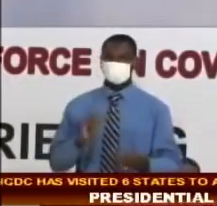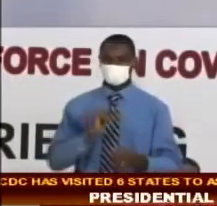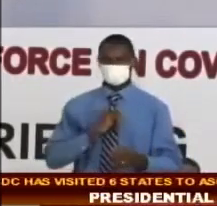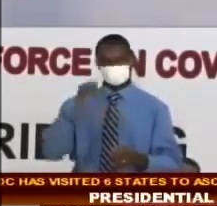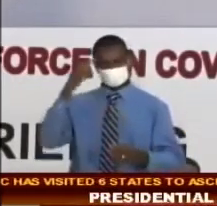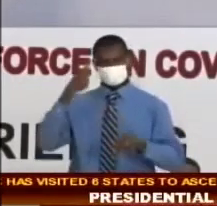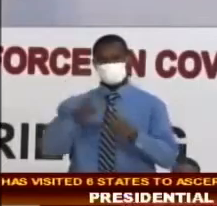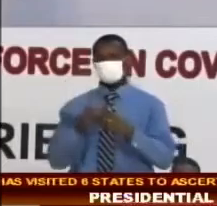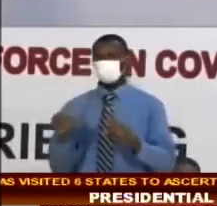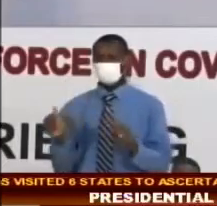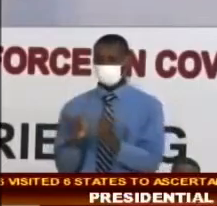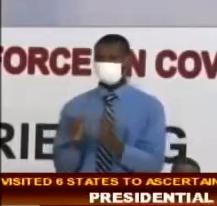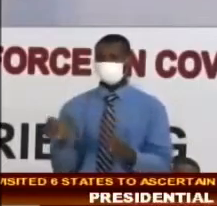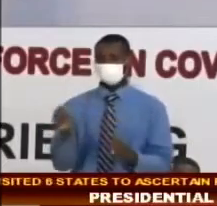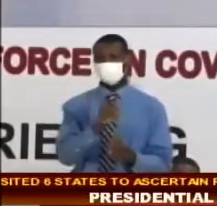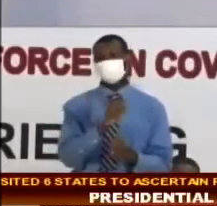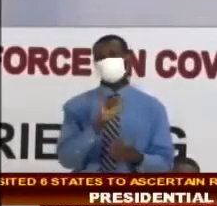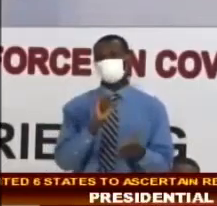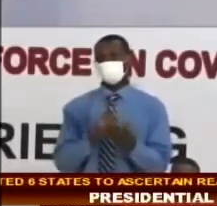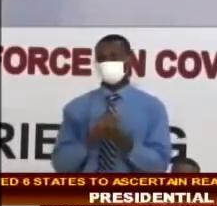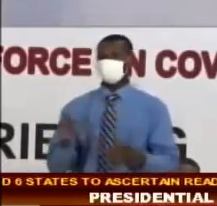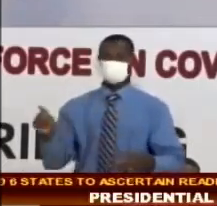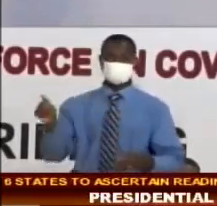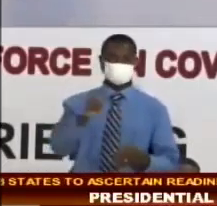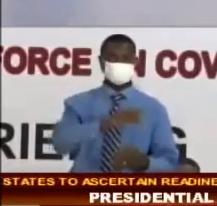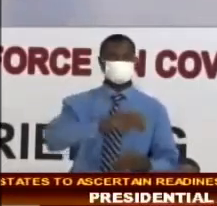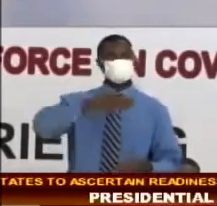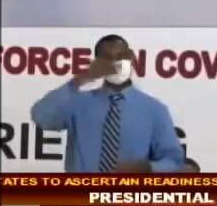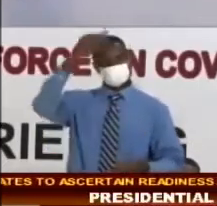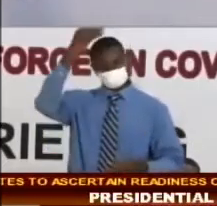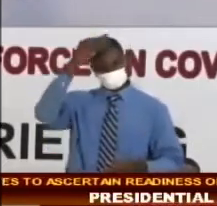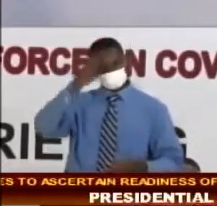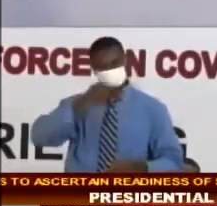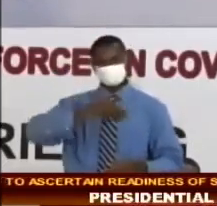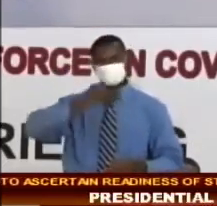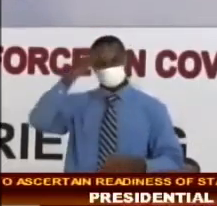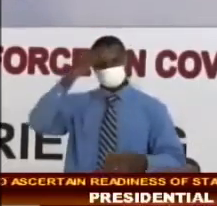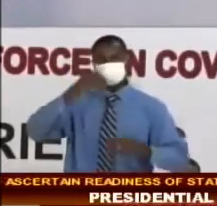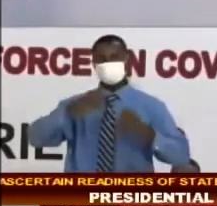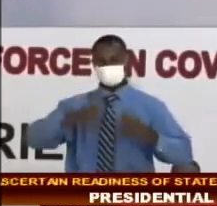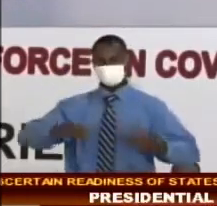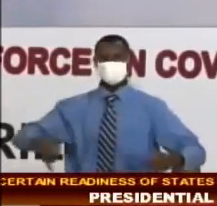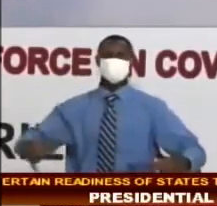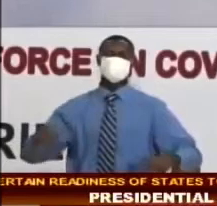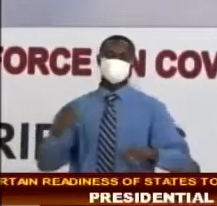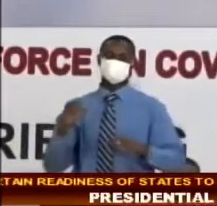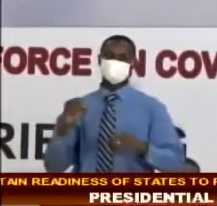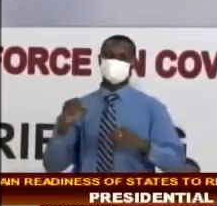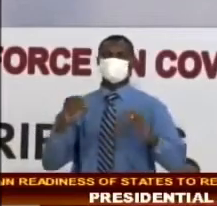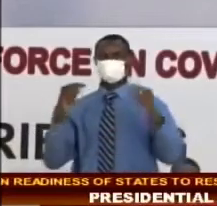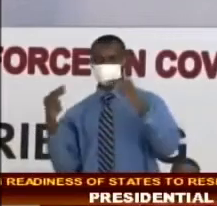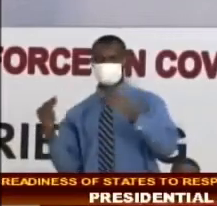are a frontline warrior in this particular fight against